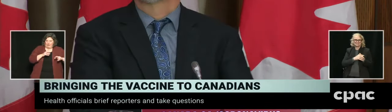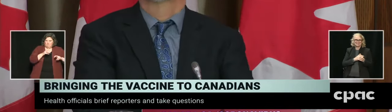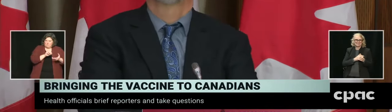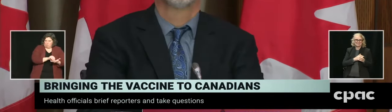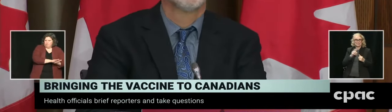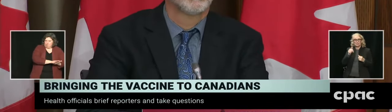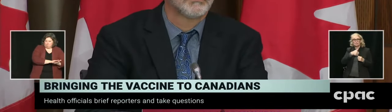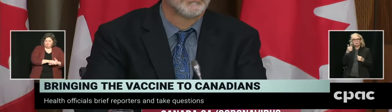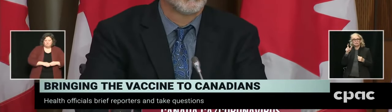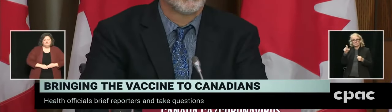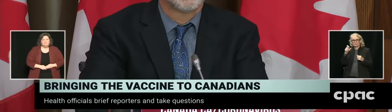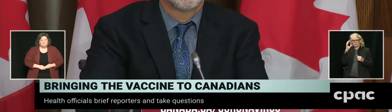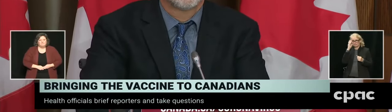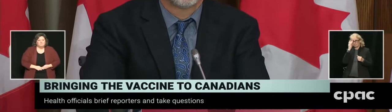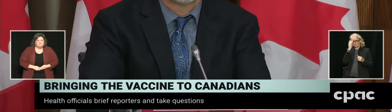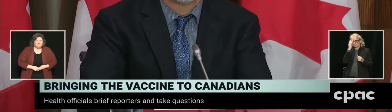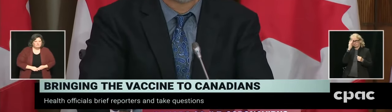question.